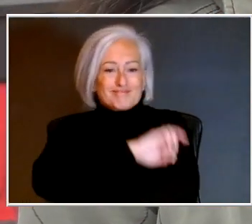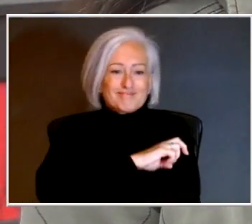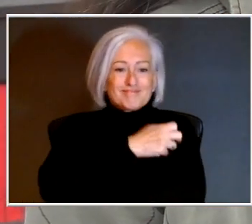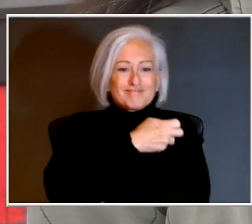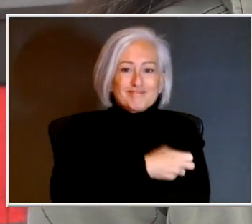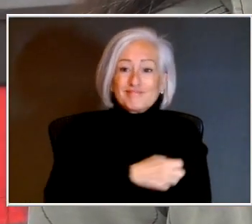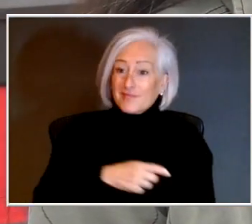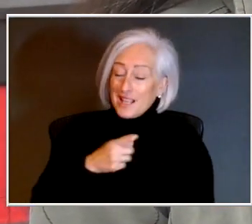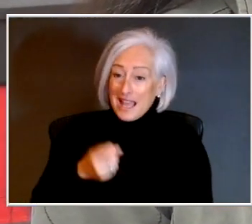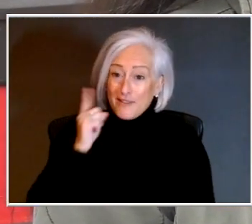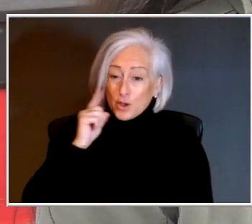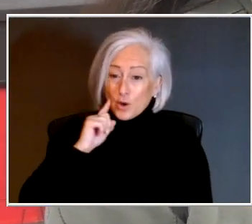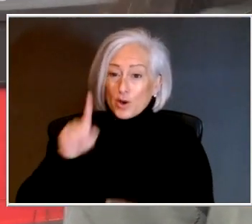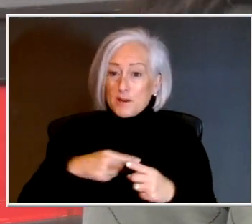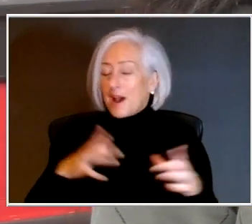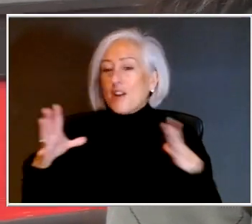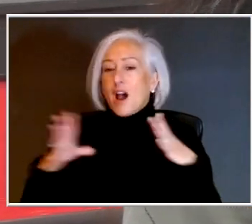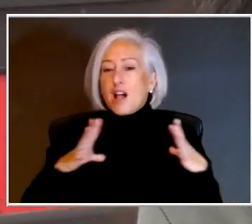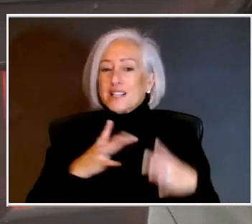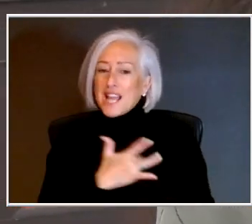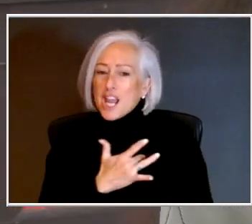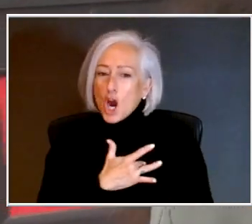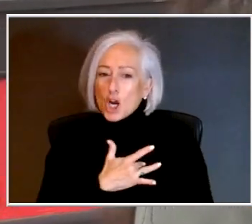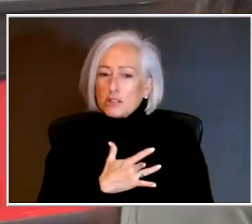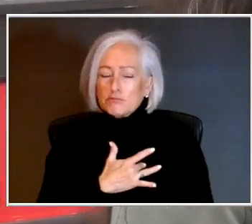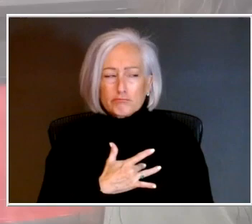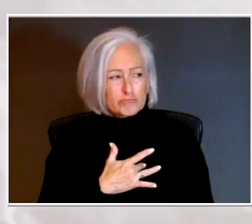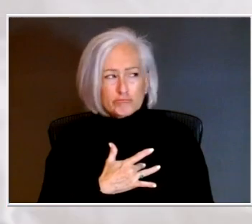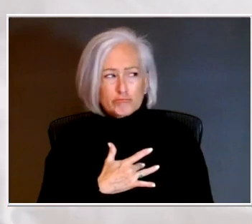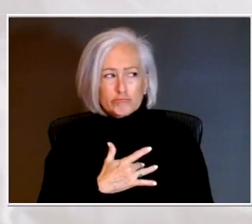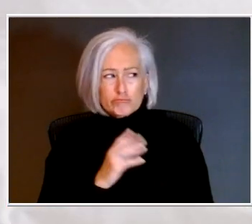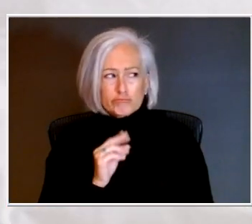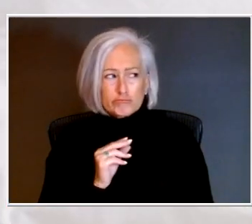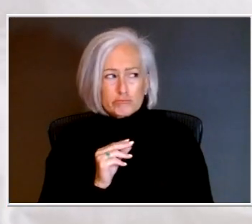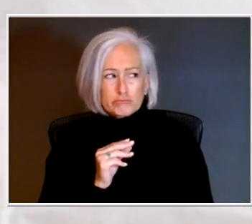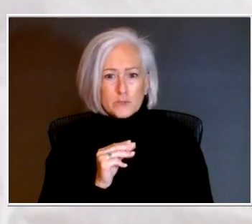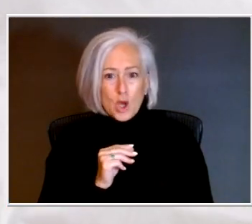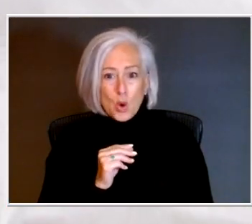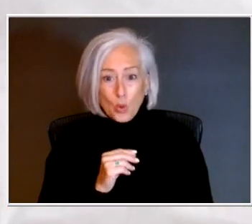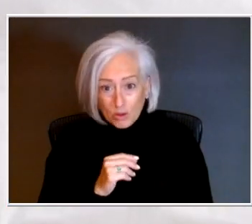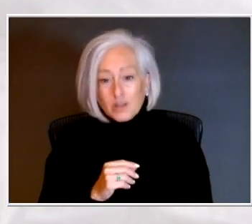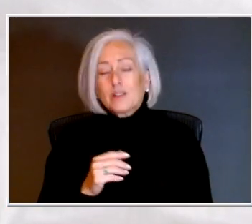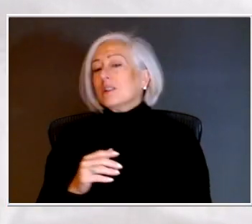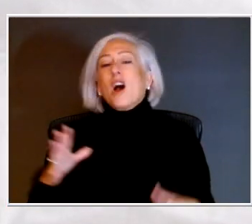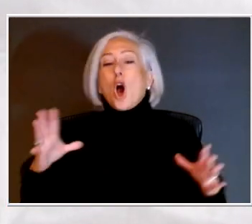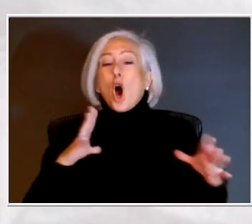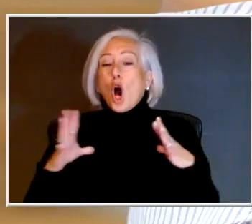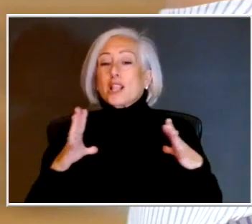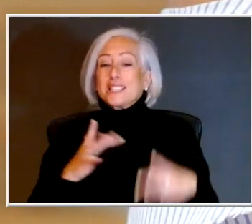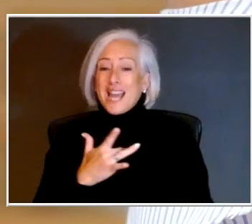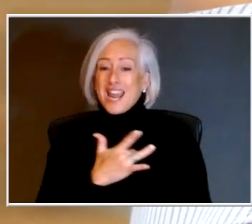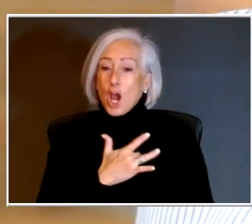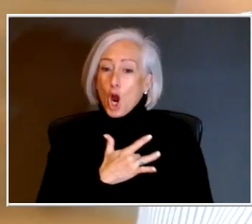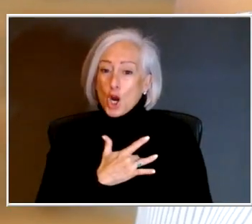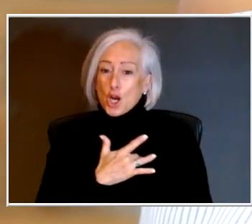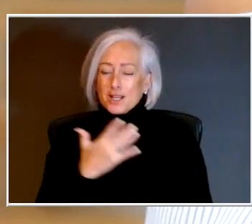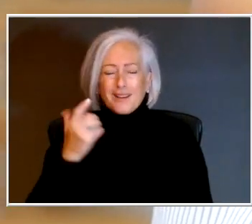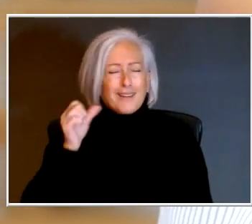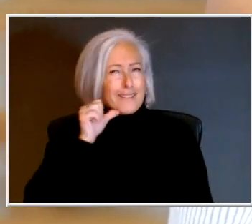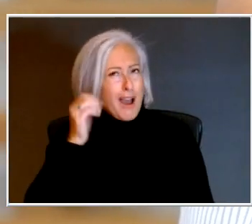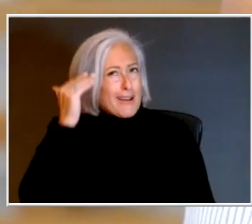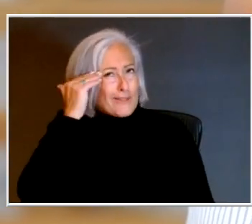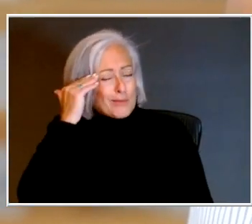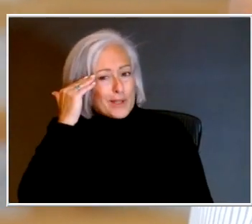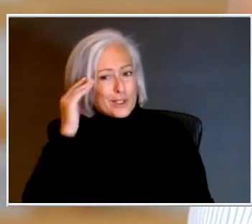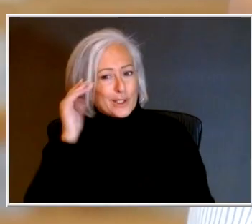Have you heard of holiday heart? No, I have not. No, I haven't. No. While holiday heart may not be a familiar term, a basic